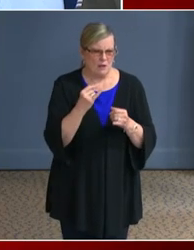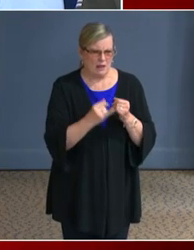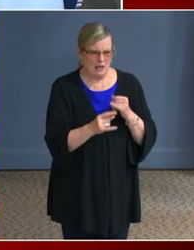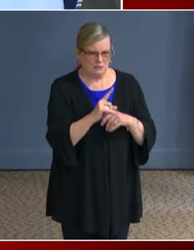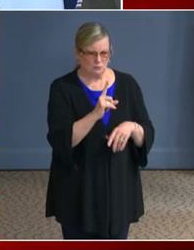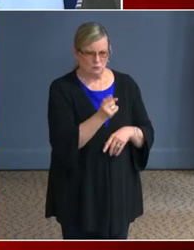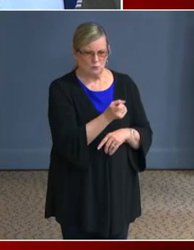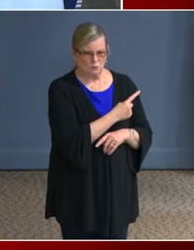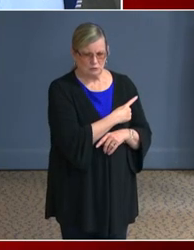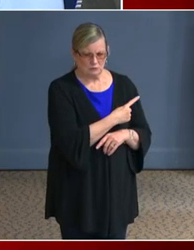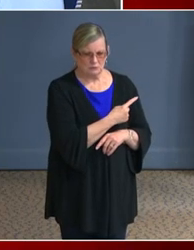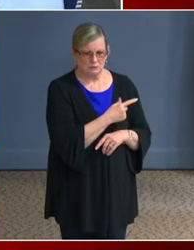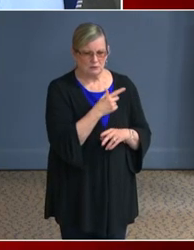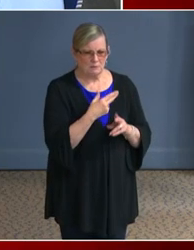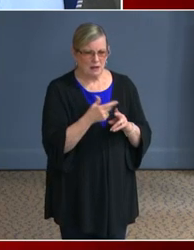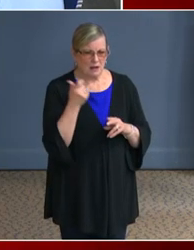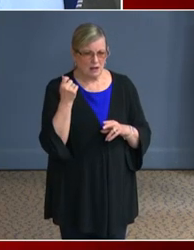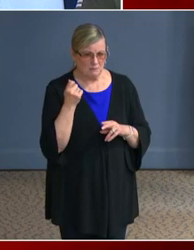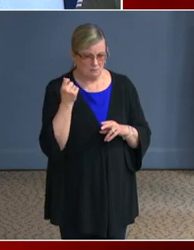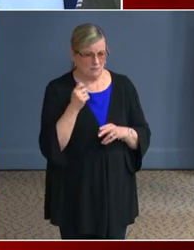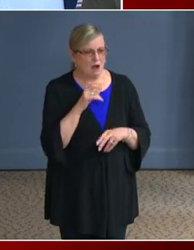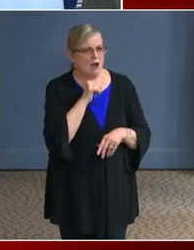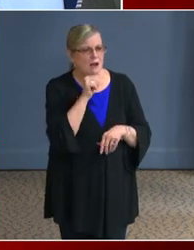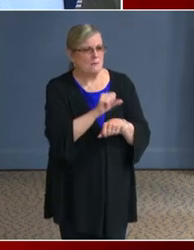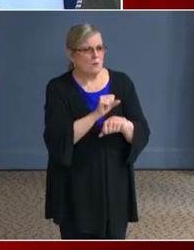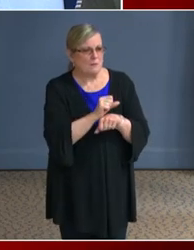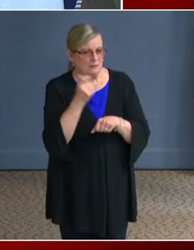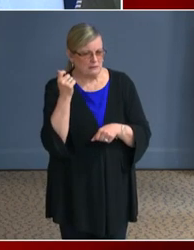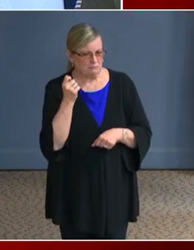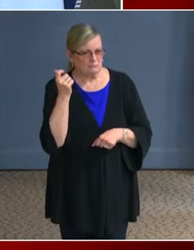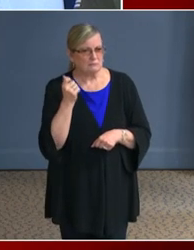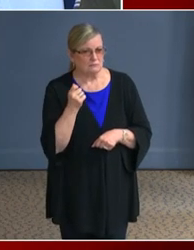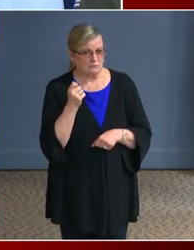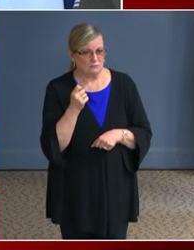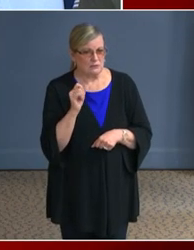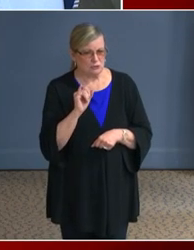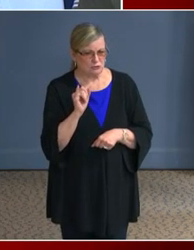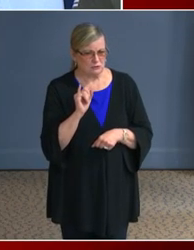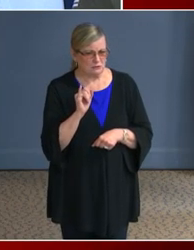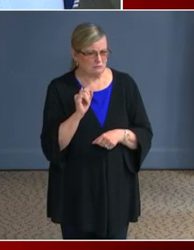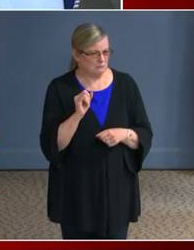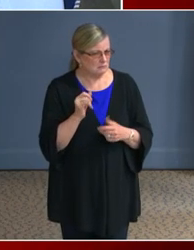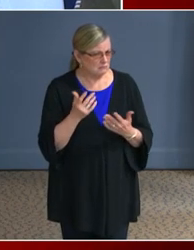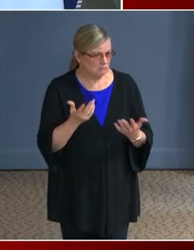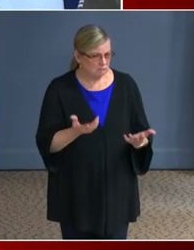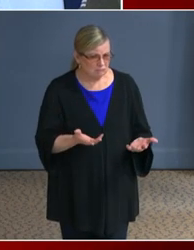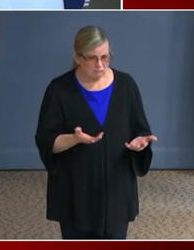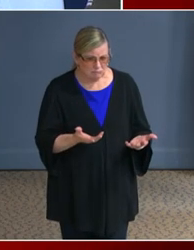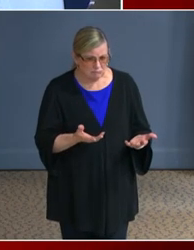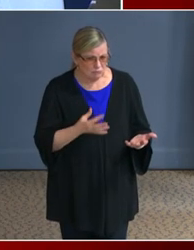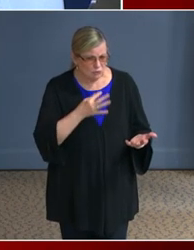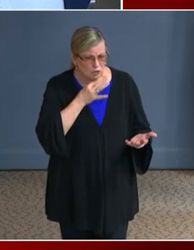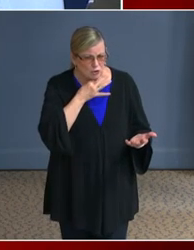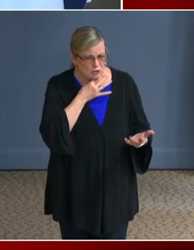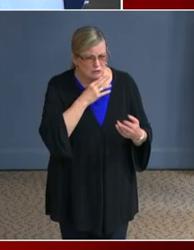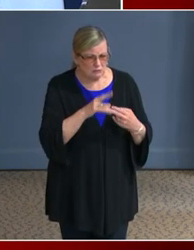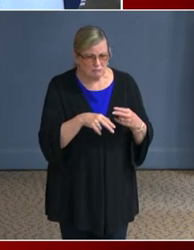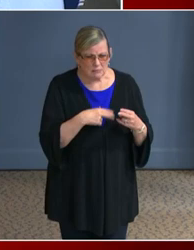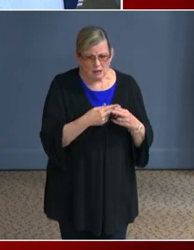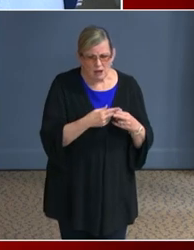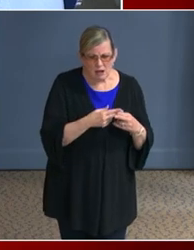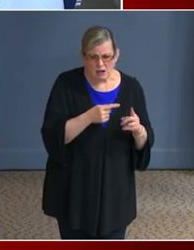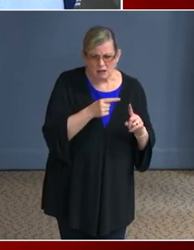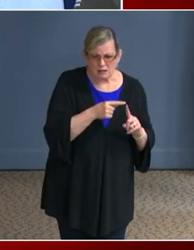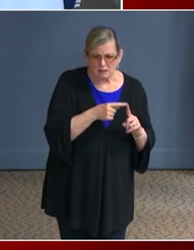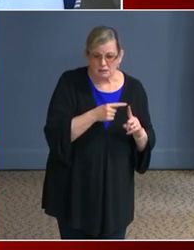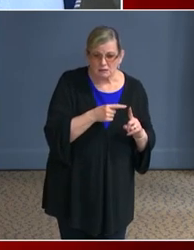insurance. There was some, a recent hearing, there were some concerns raised with the call center, call takers giving, I guess,